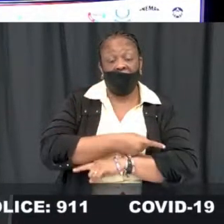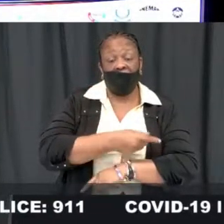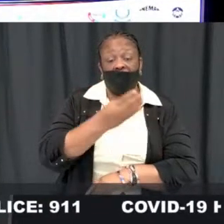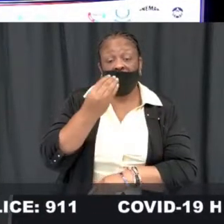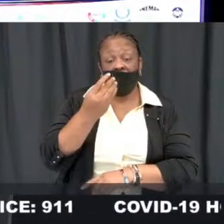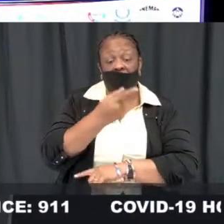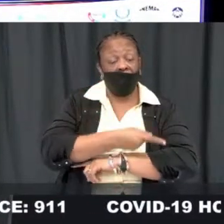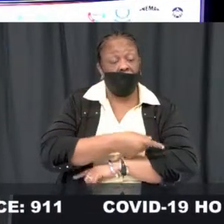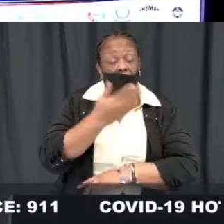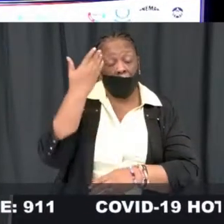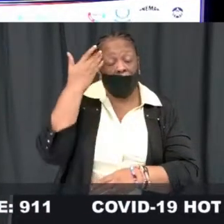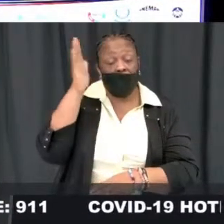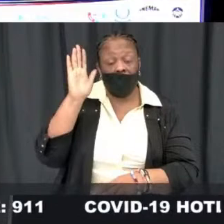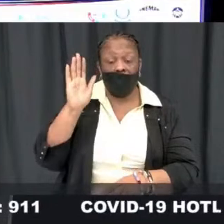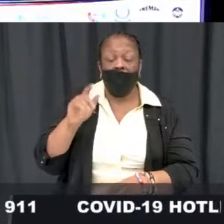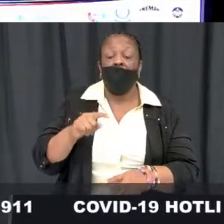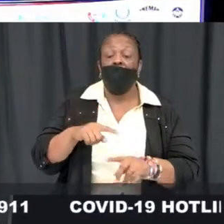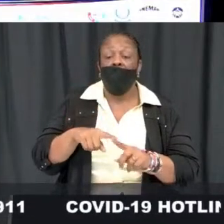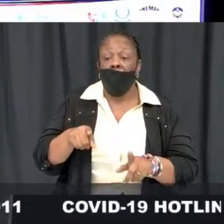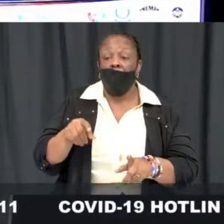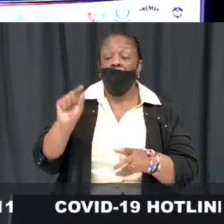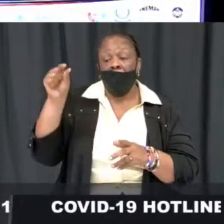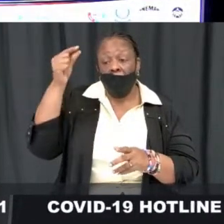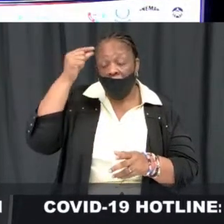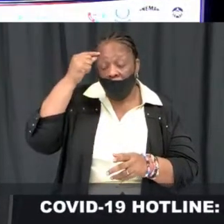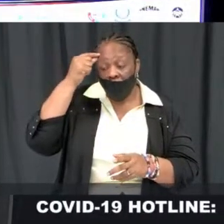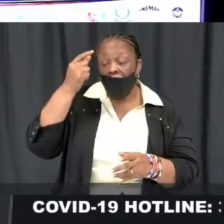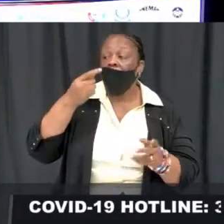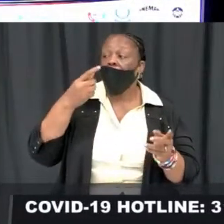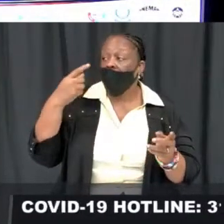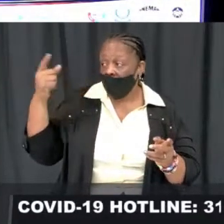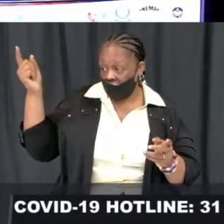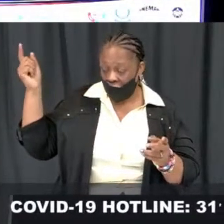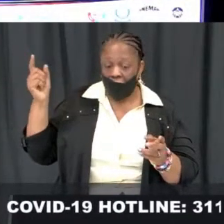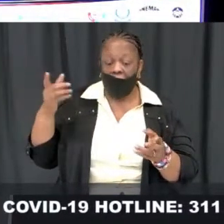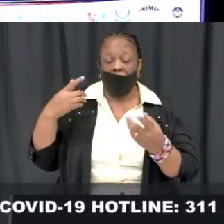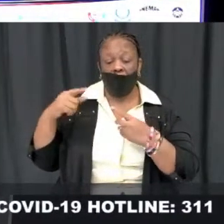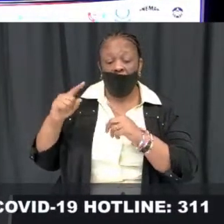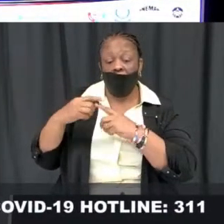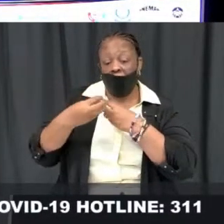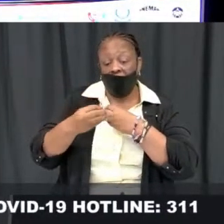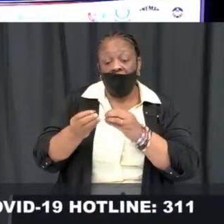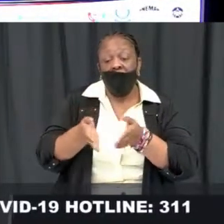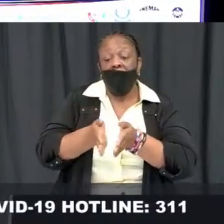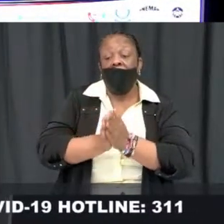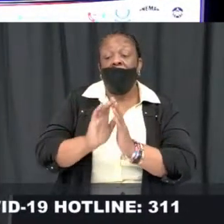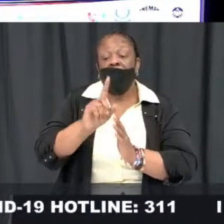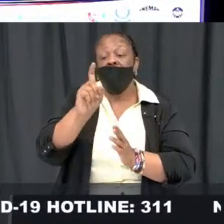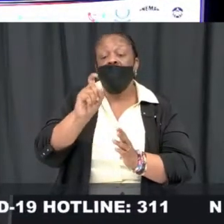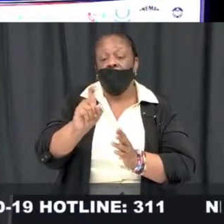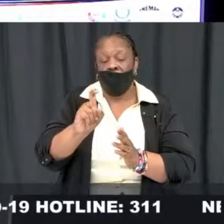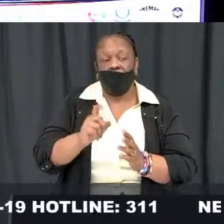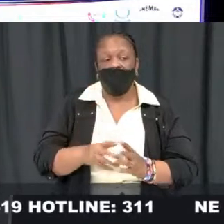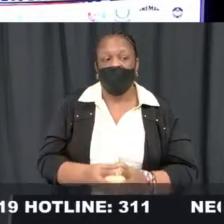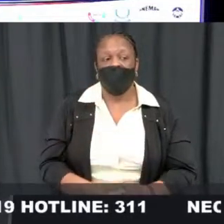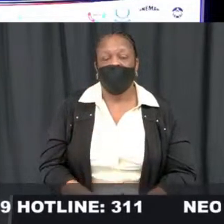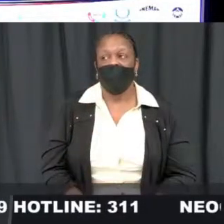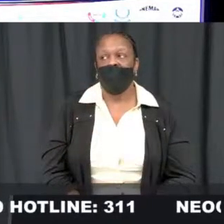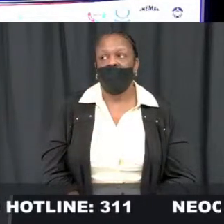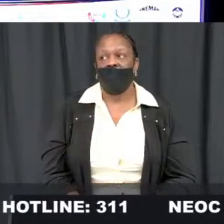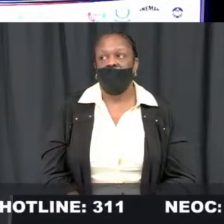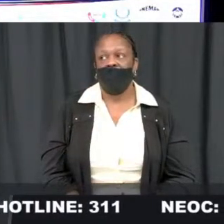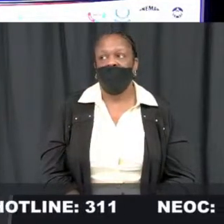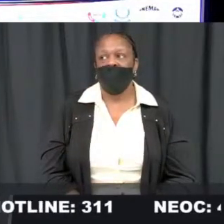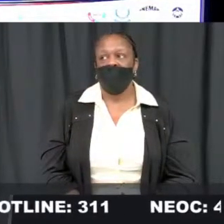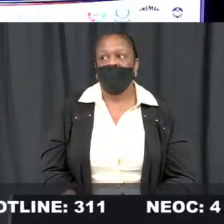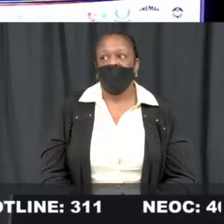are collected, and government has to add to what is collected to continue to pay the maintenance and everything